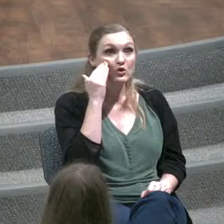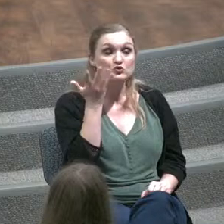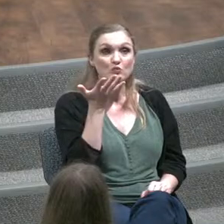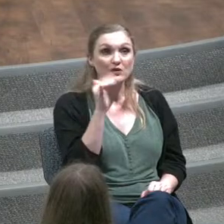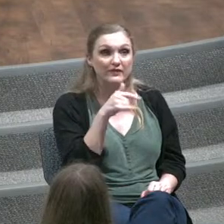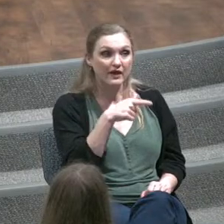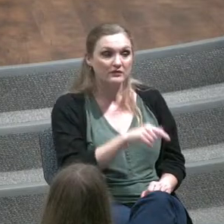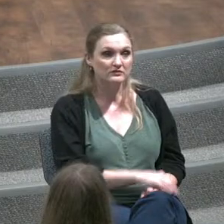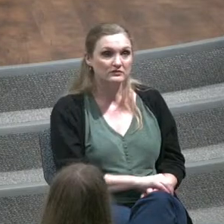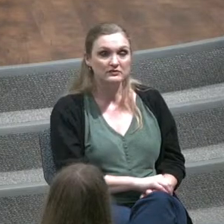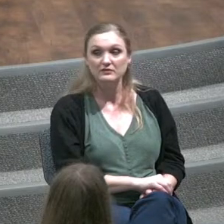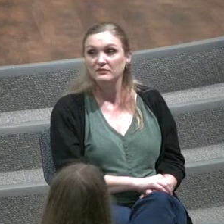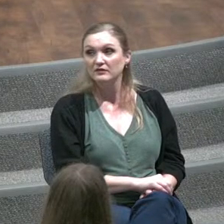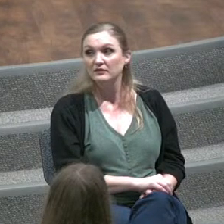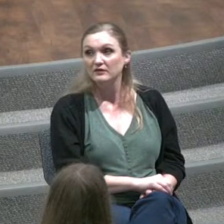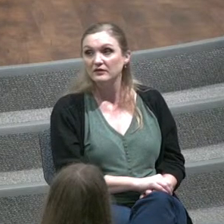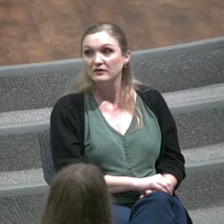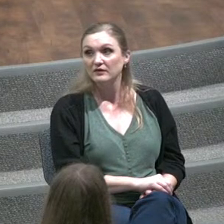this is?